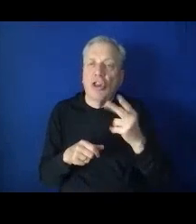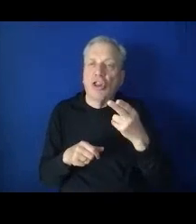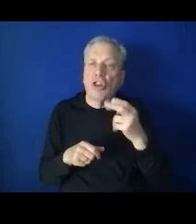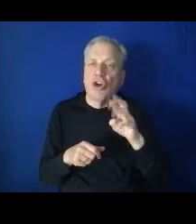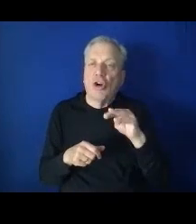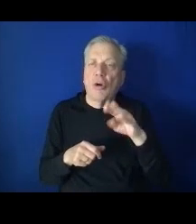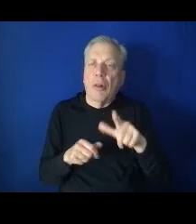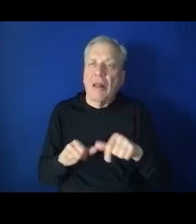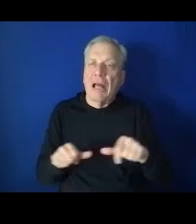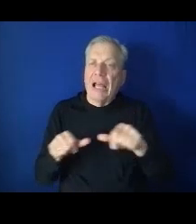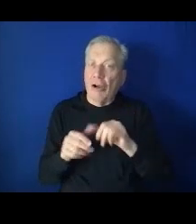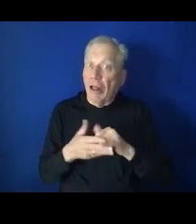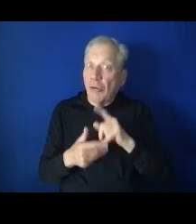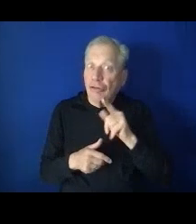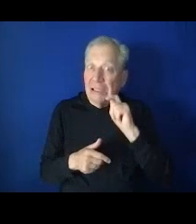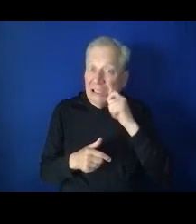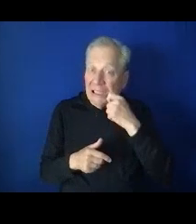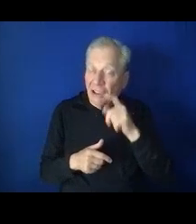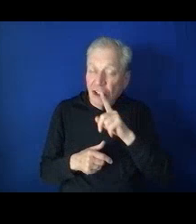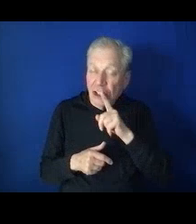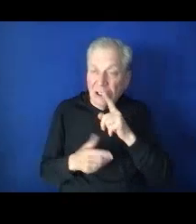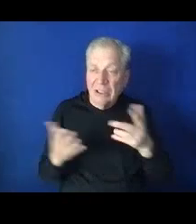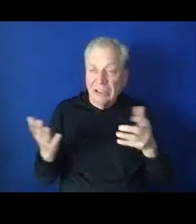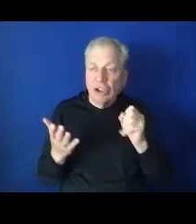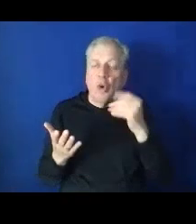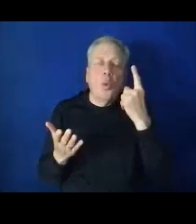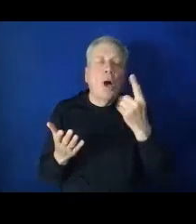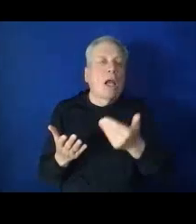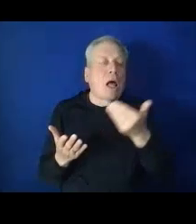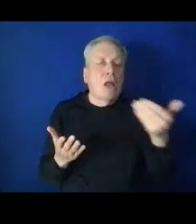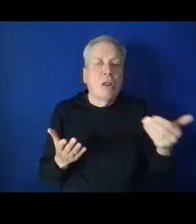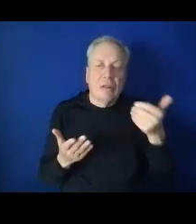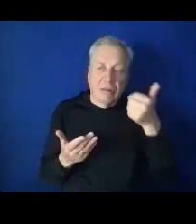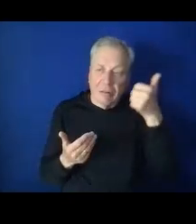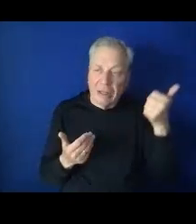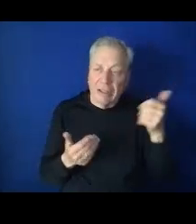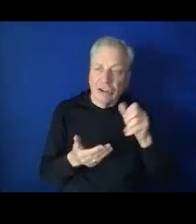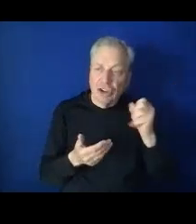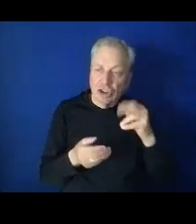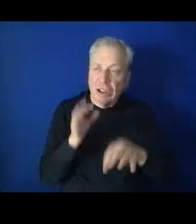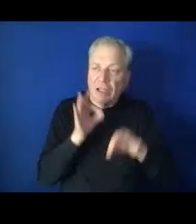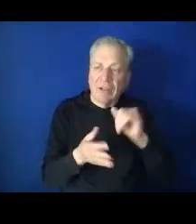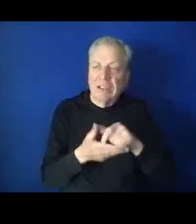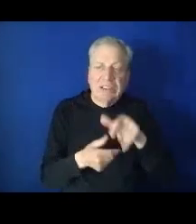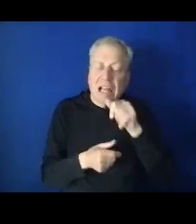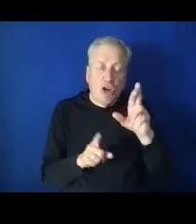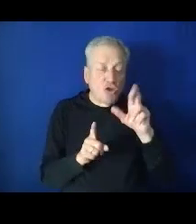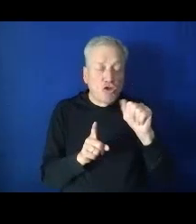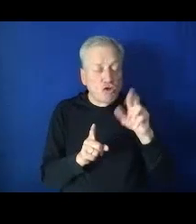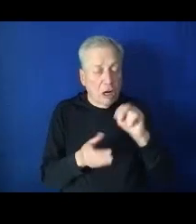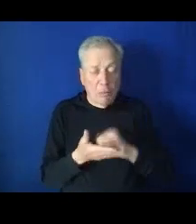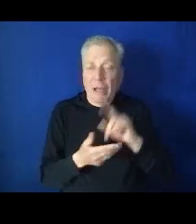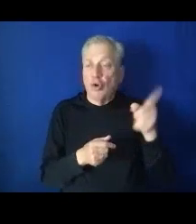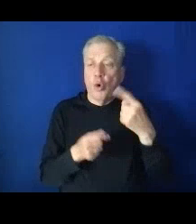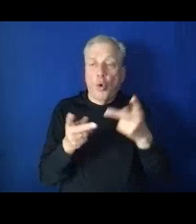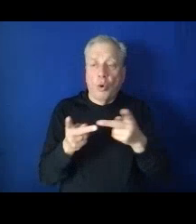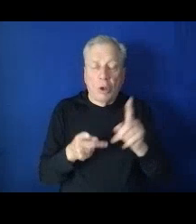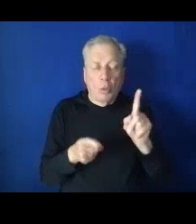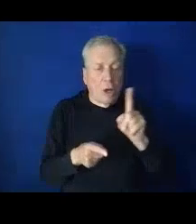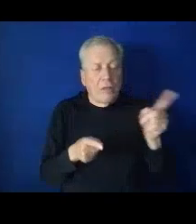that was really neat. And one other thing she found, that this moss is not rare, but the only place she found it